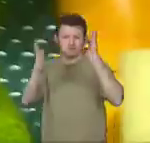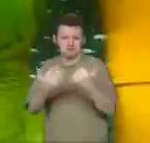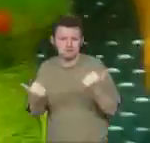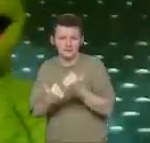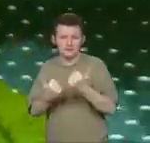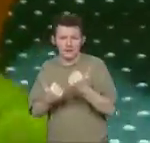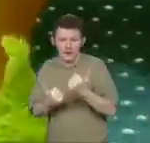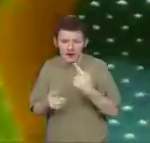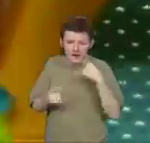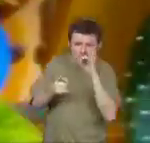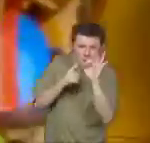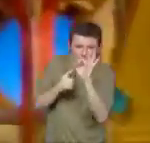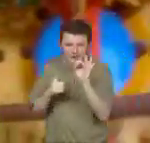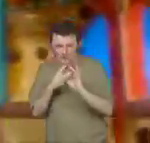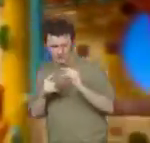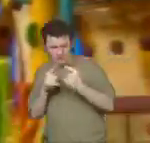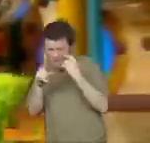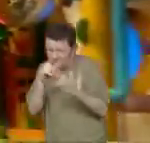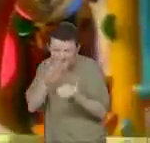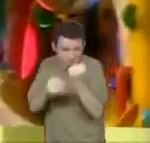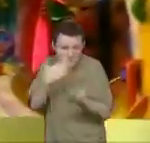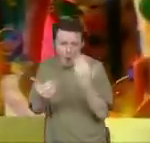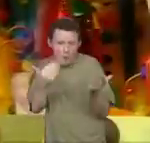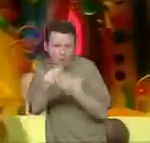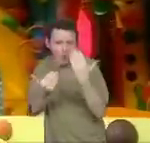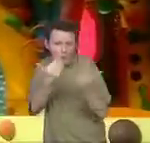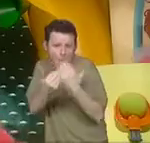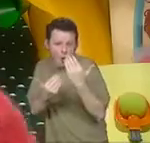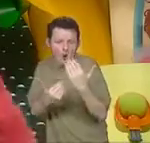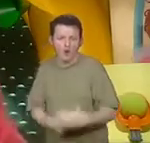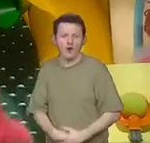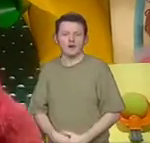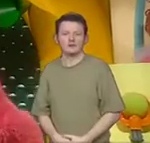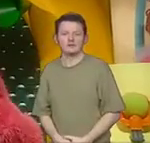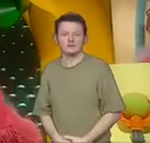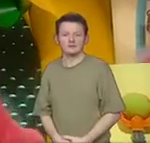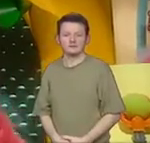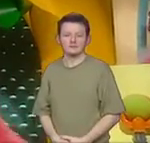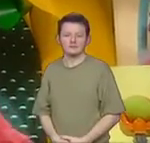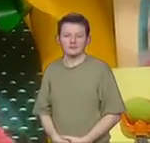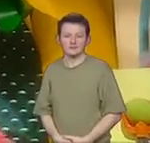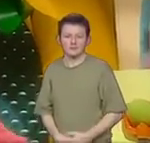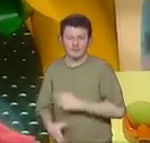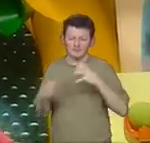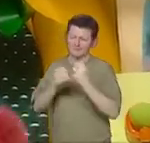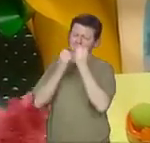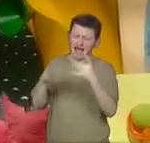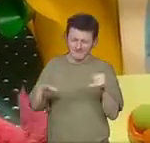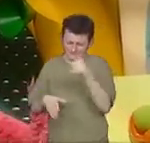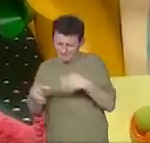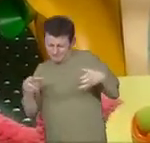explore. Then ask a question and you'll find out more. But here's how hoobacious